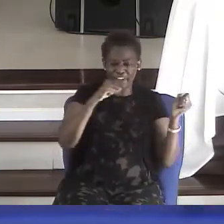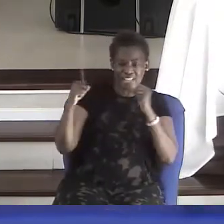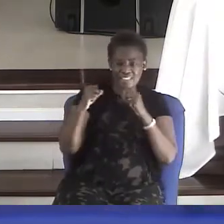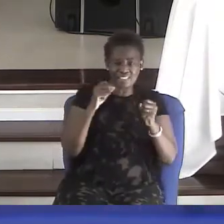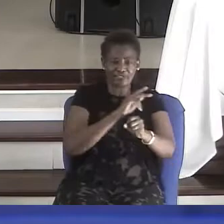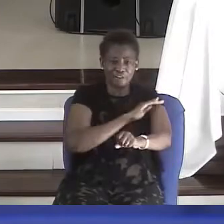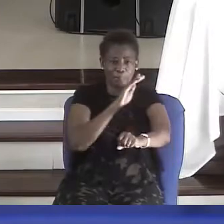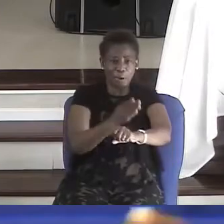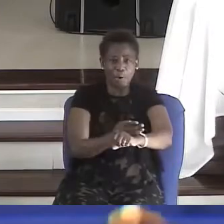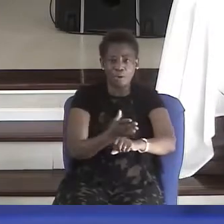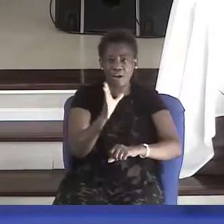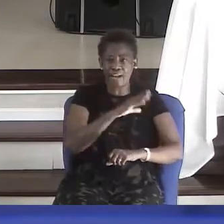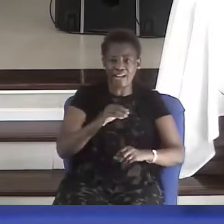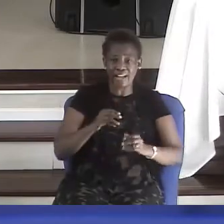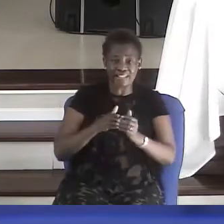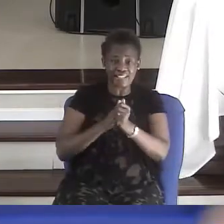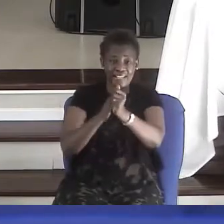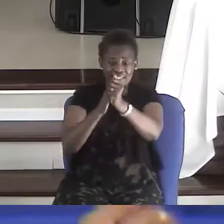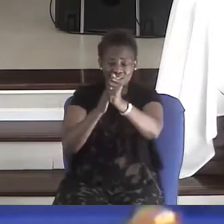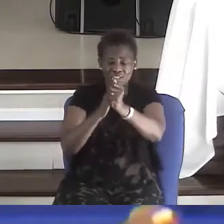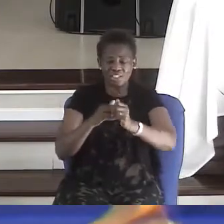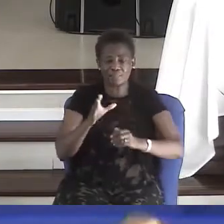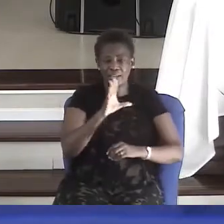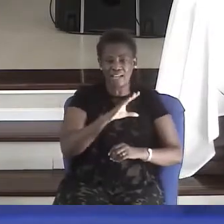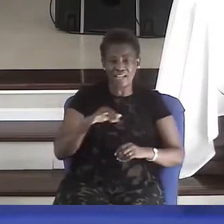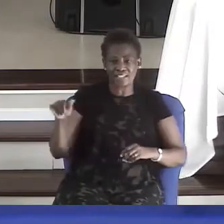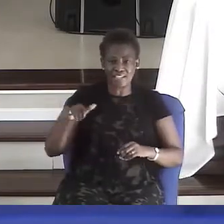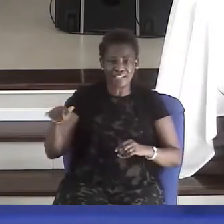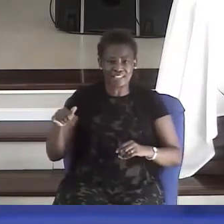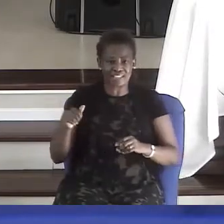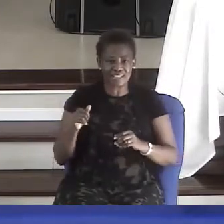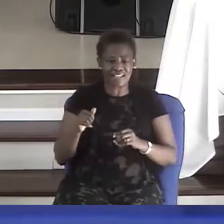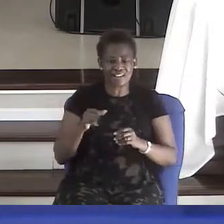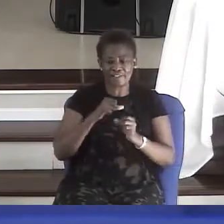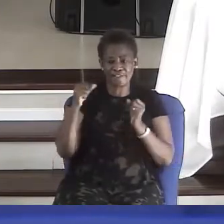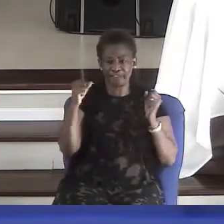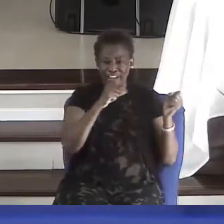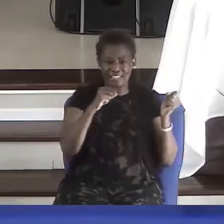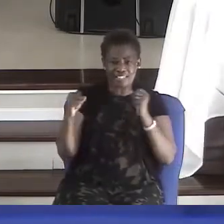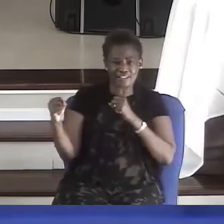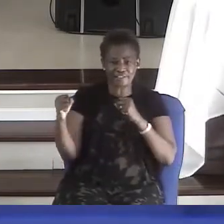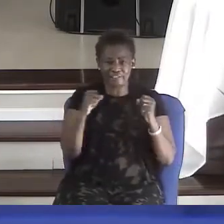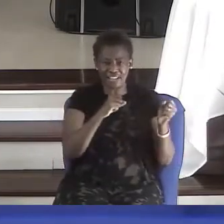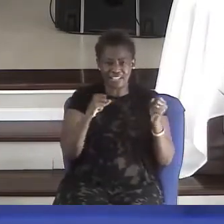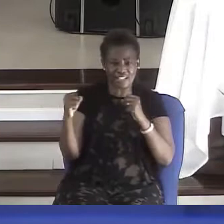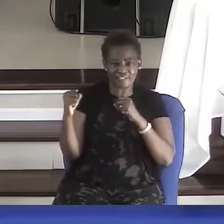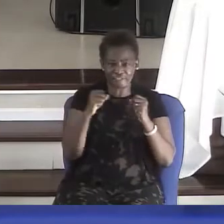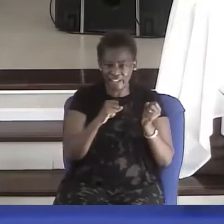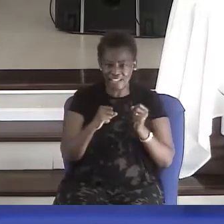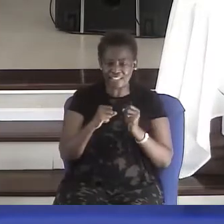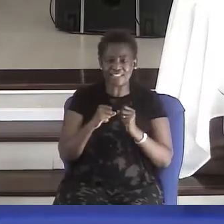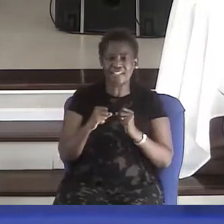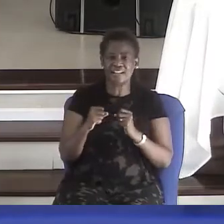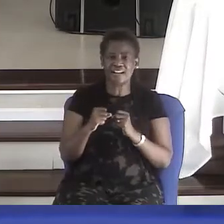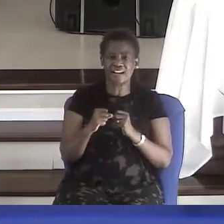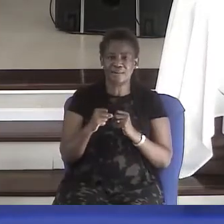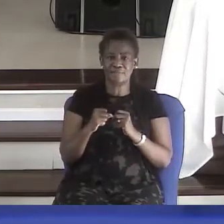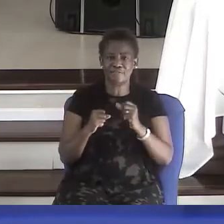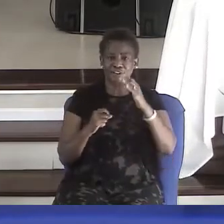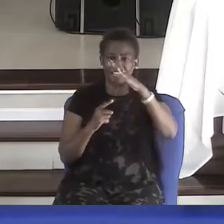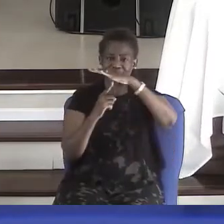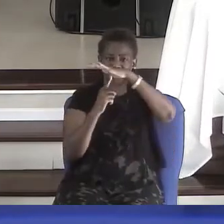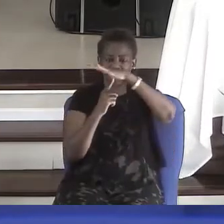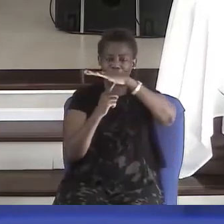and fight for power and prominence, one power most powerful will come on